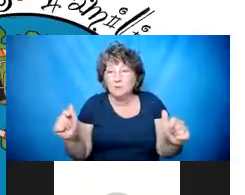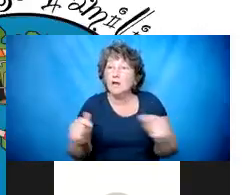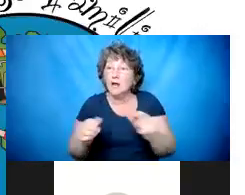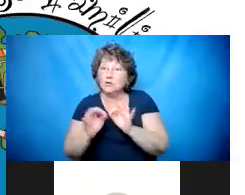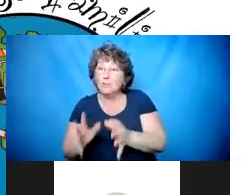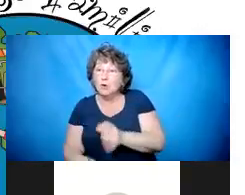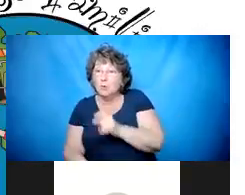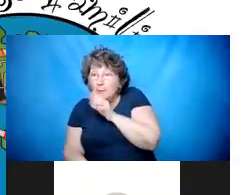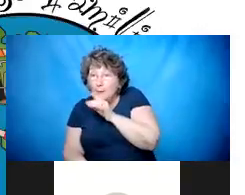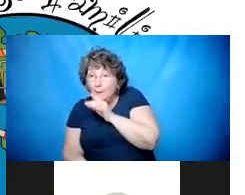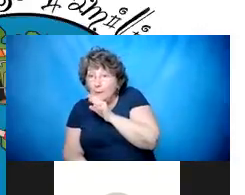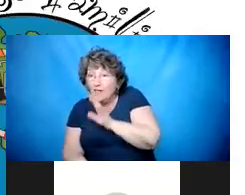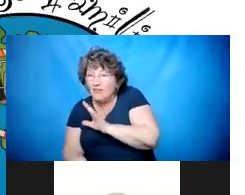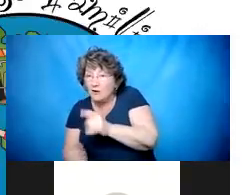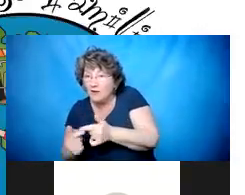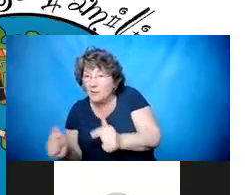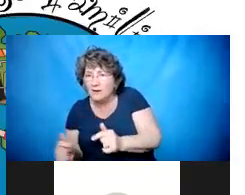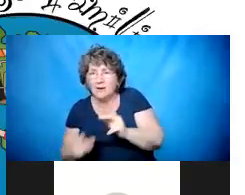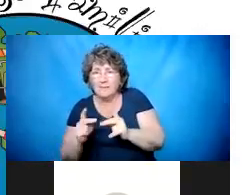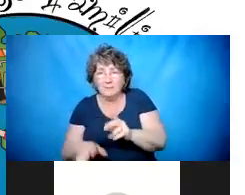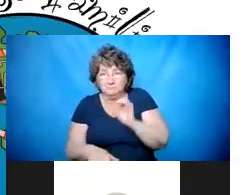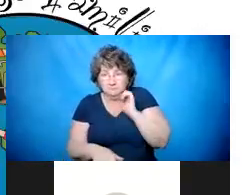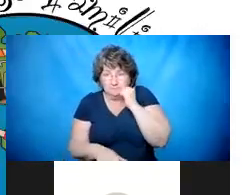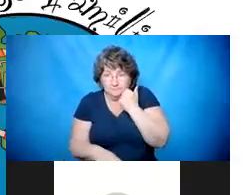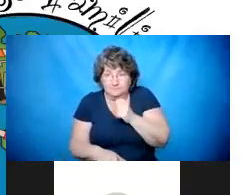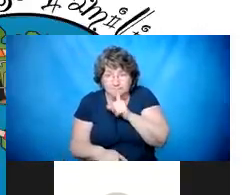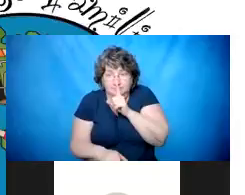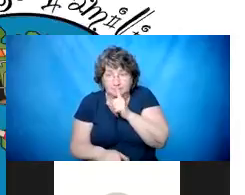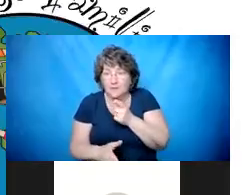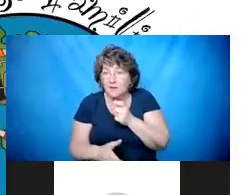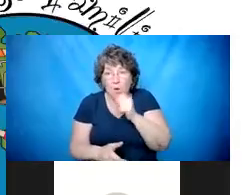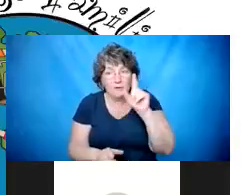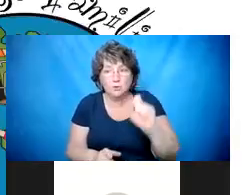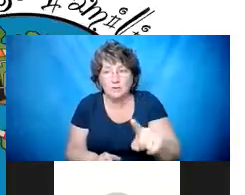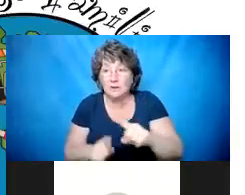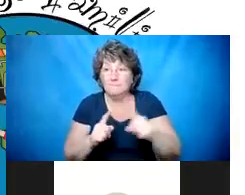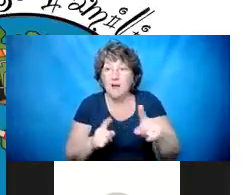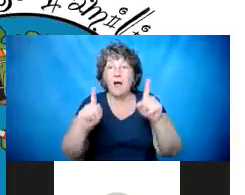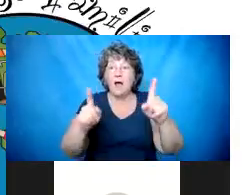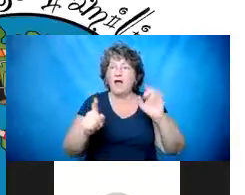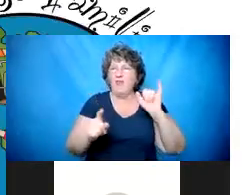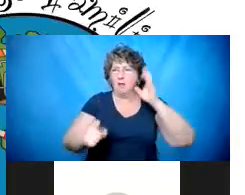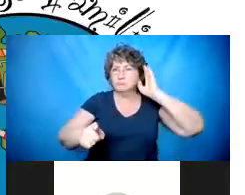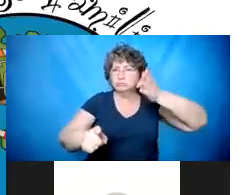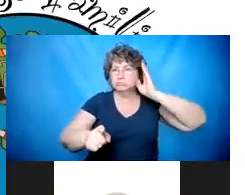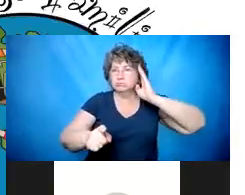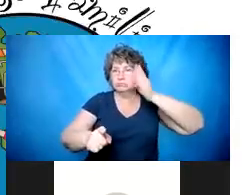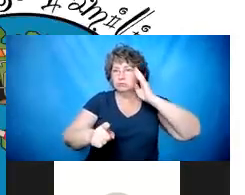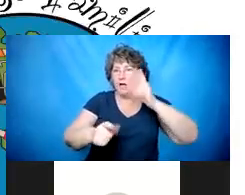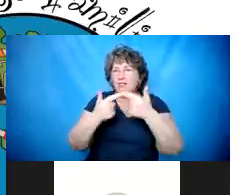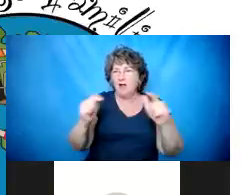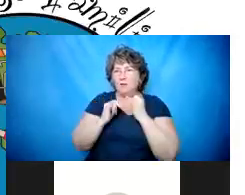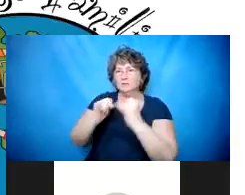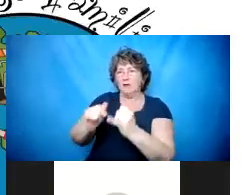people who learn in their primary language are more likely to understand and retain information.